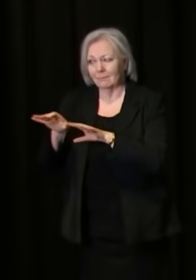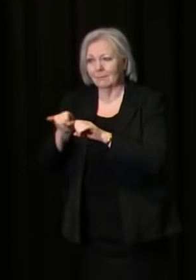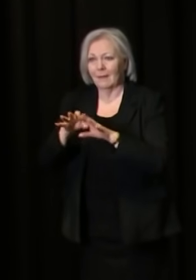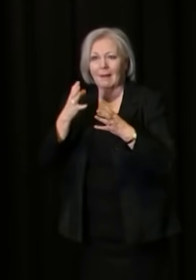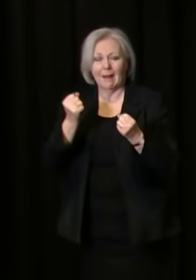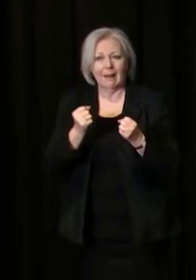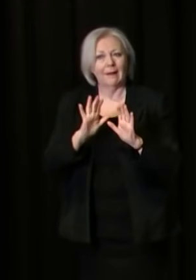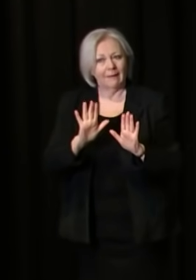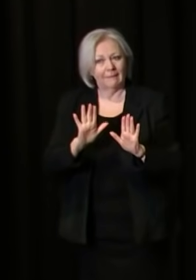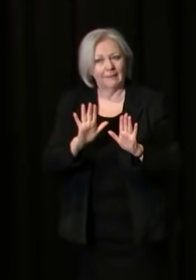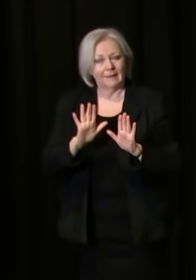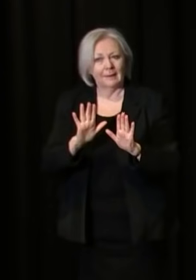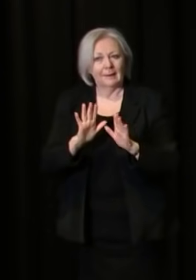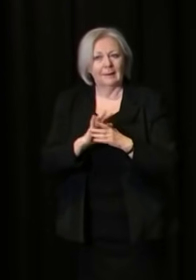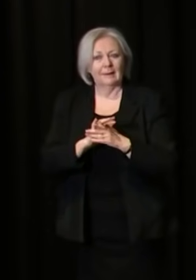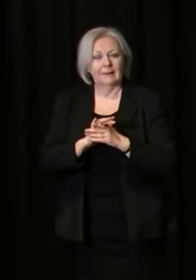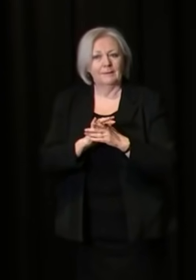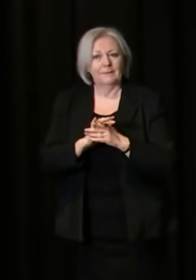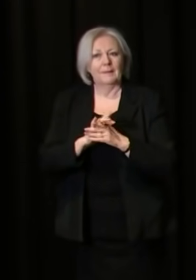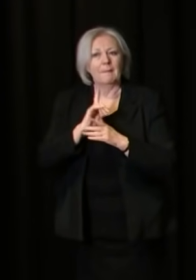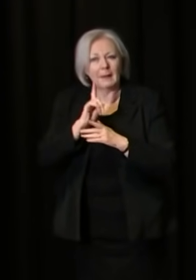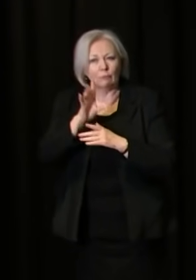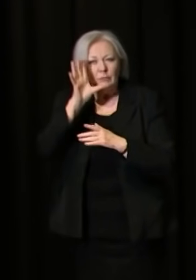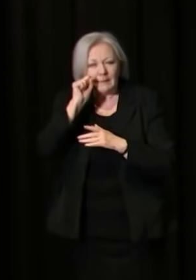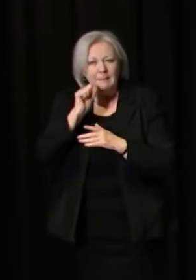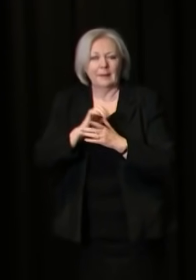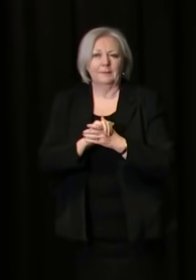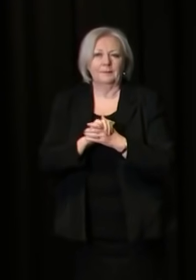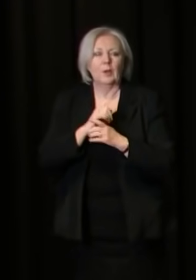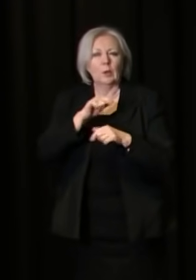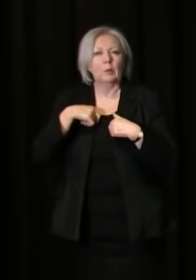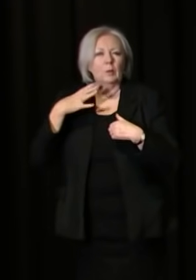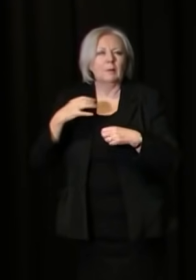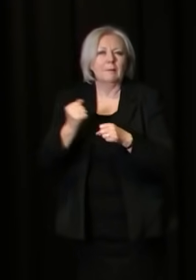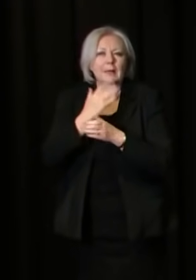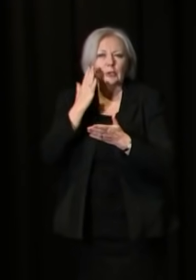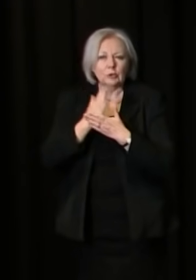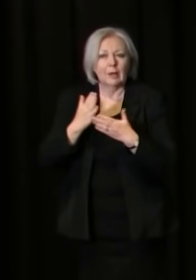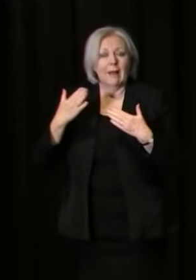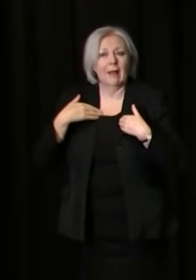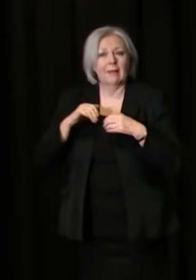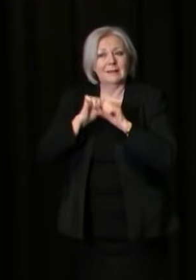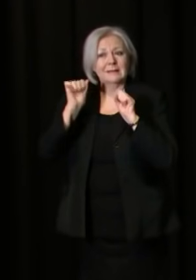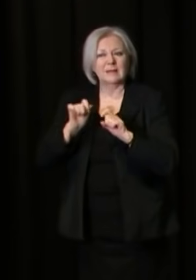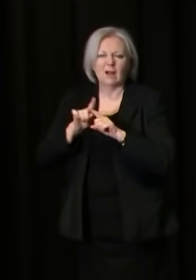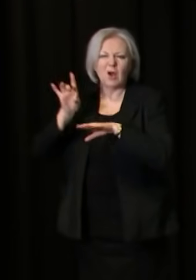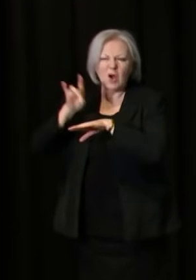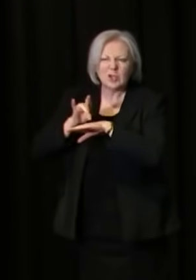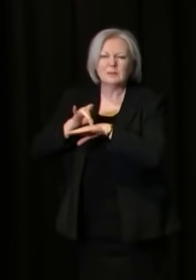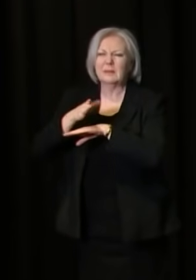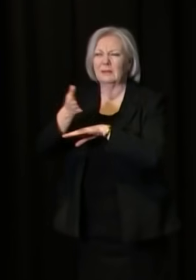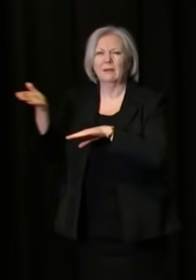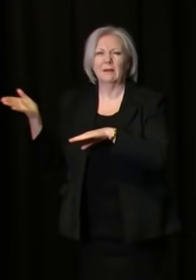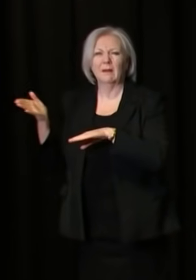is a question of normalising and making sure that our health system copes